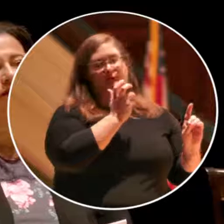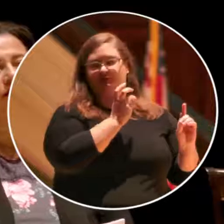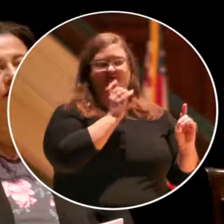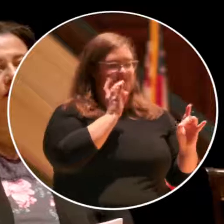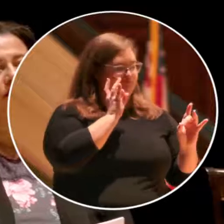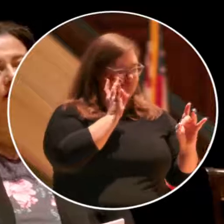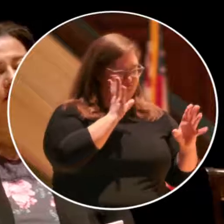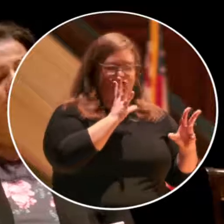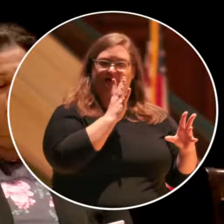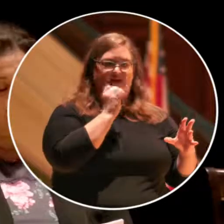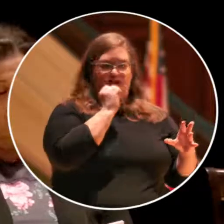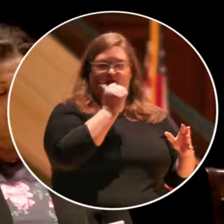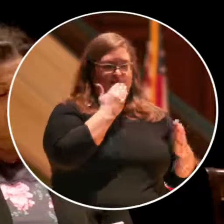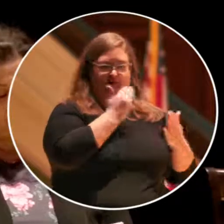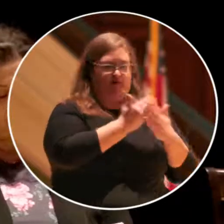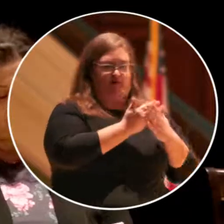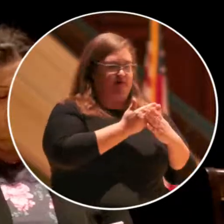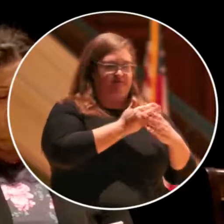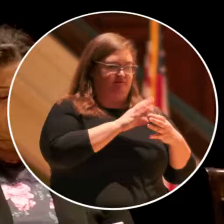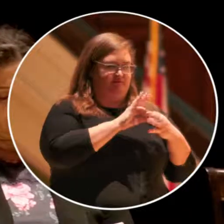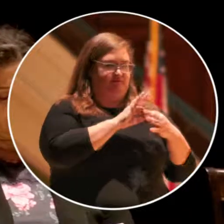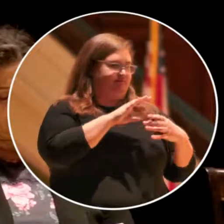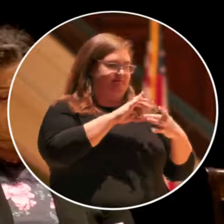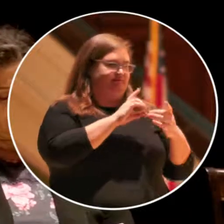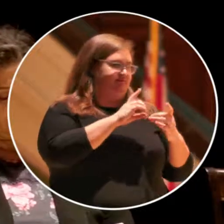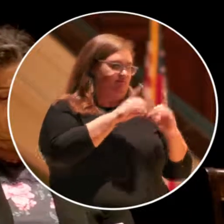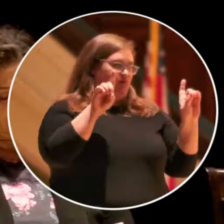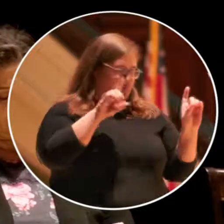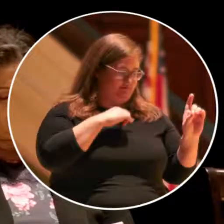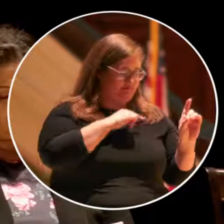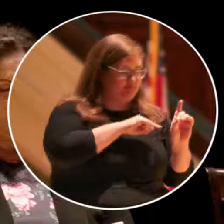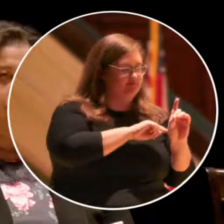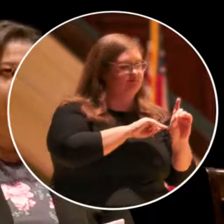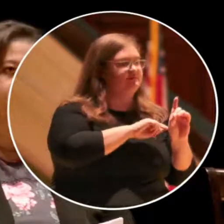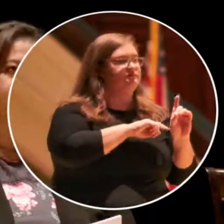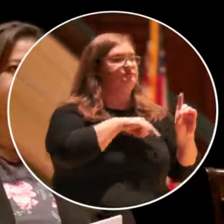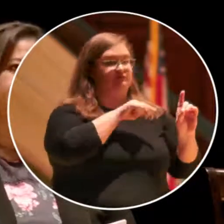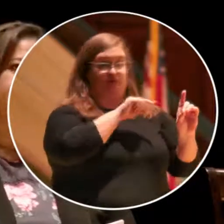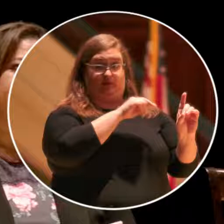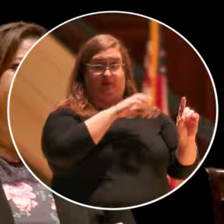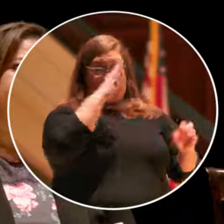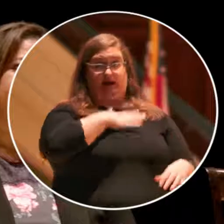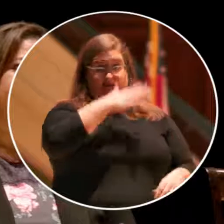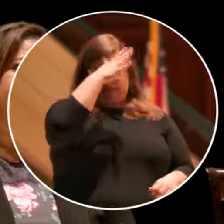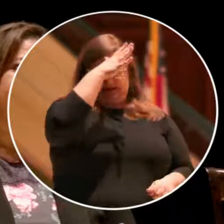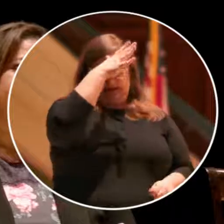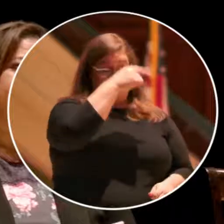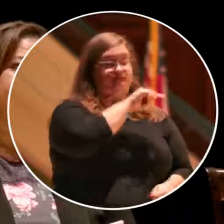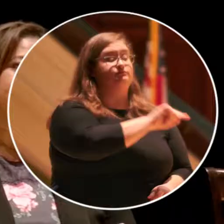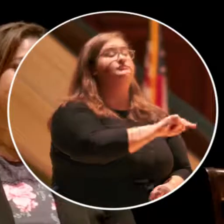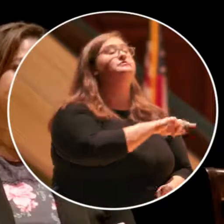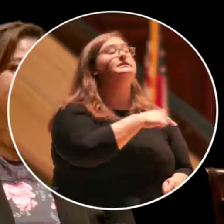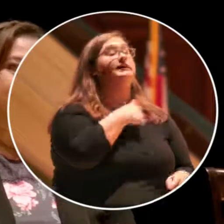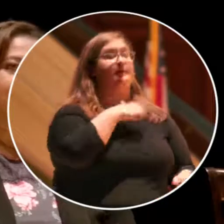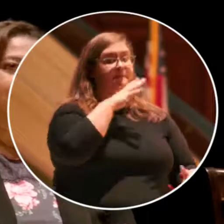understatement. To add to that contention, my dad, in short order, remarried a woman with 9 children of her own.